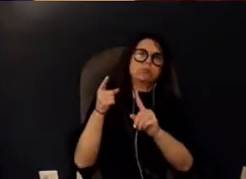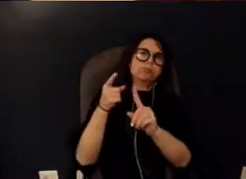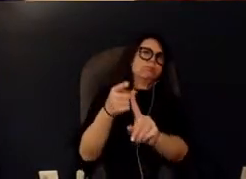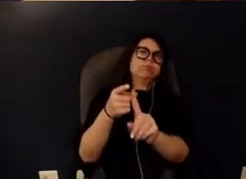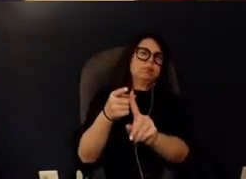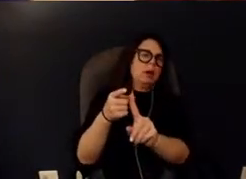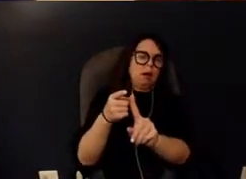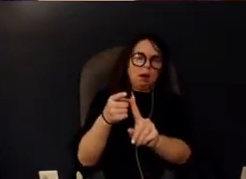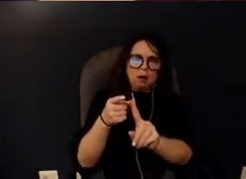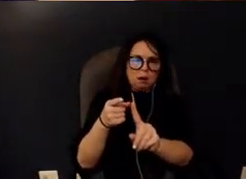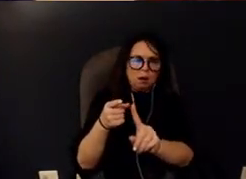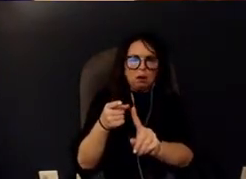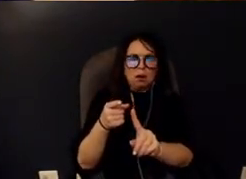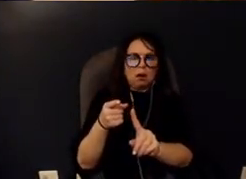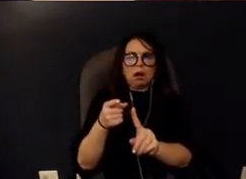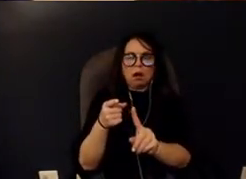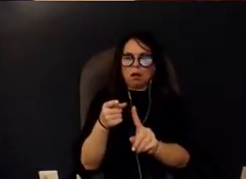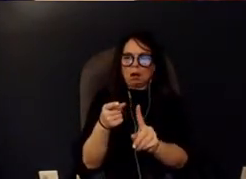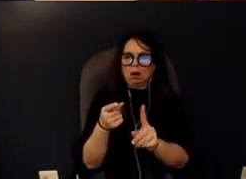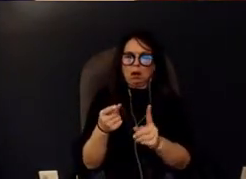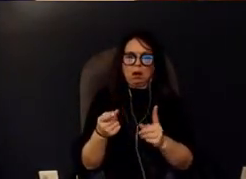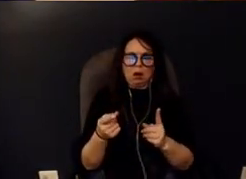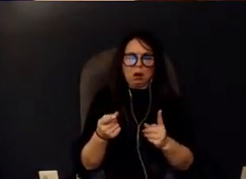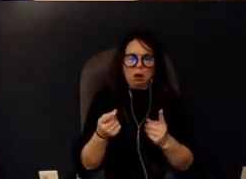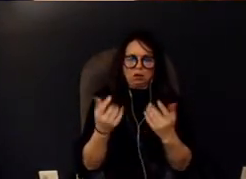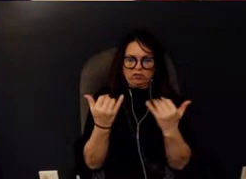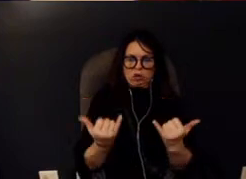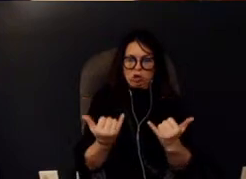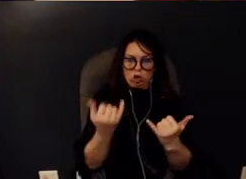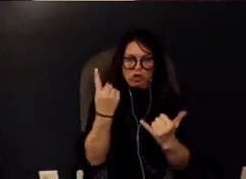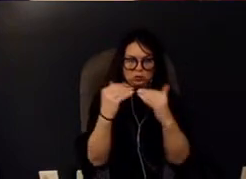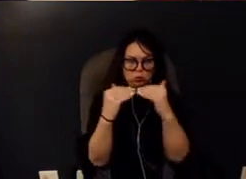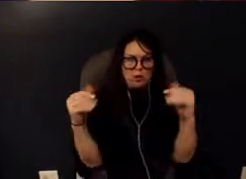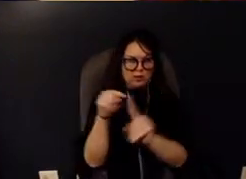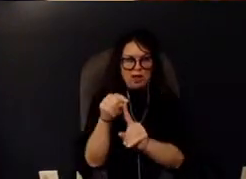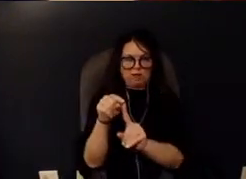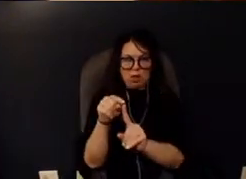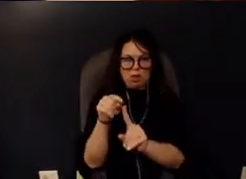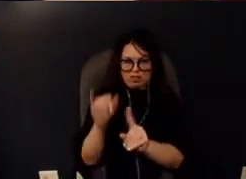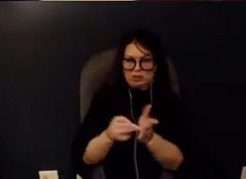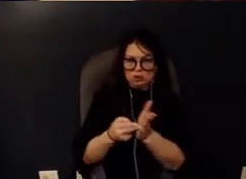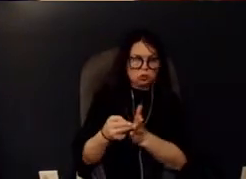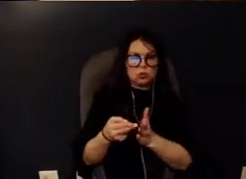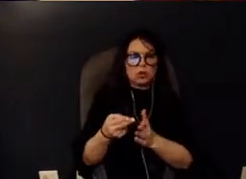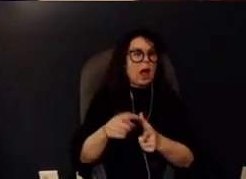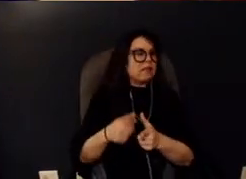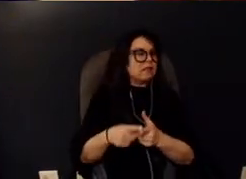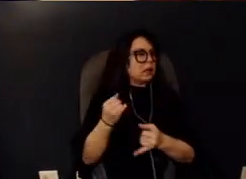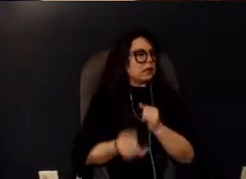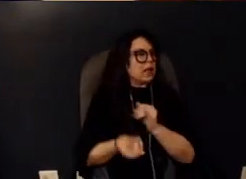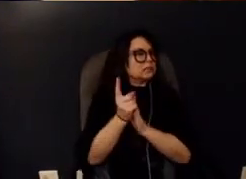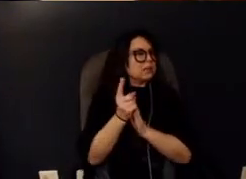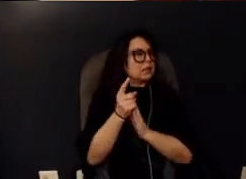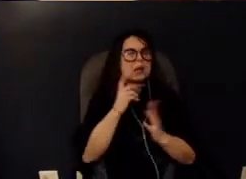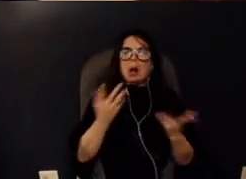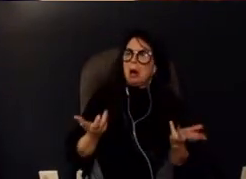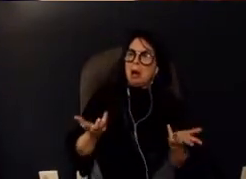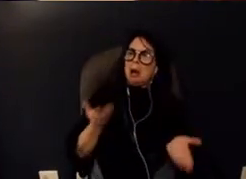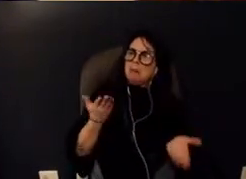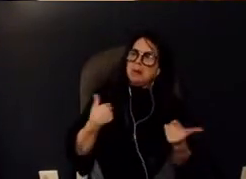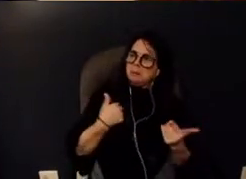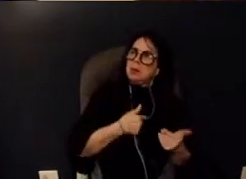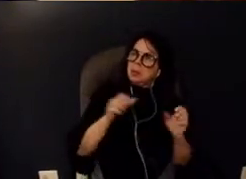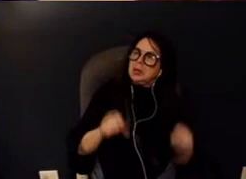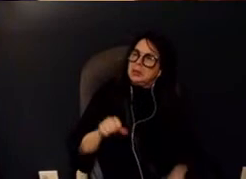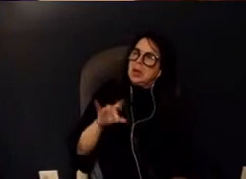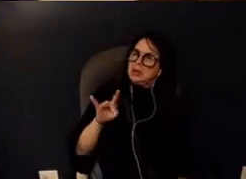the current sworn level, which is the truth, and then in 0 hours say, oh, maybe we can get to 890. I just don't think that that's